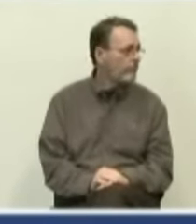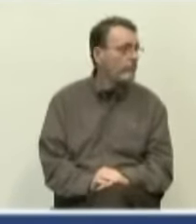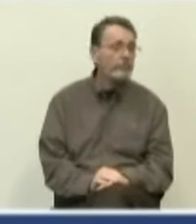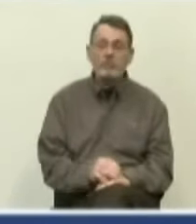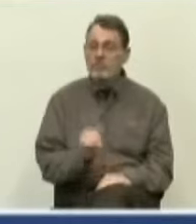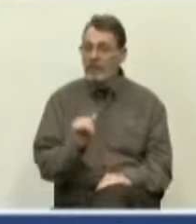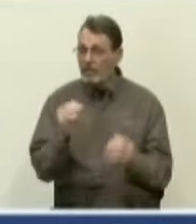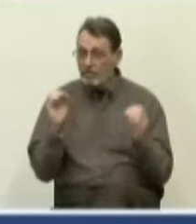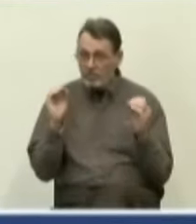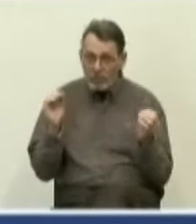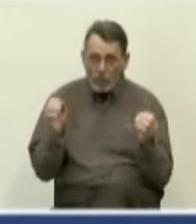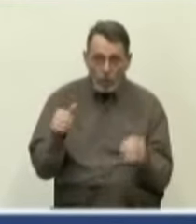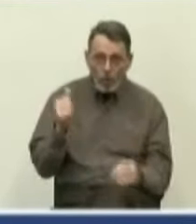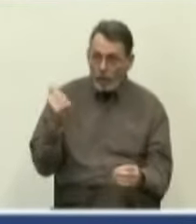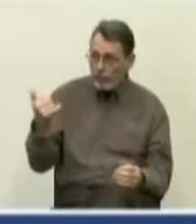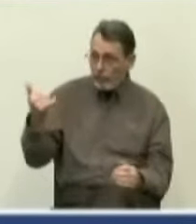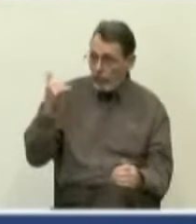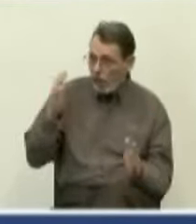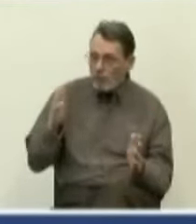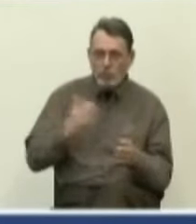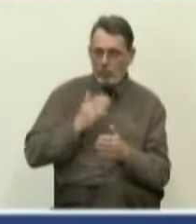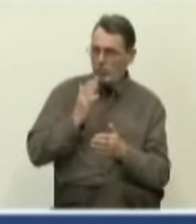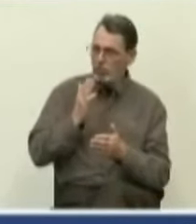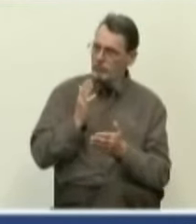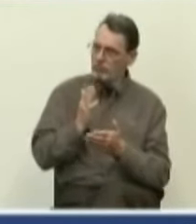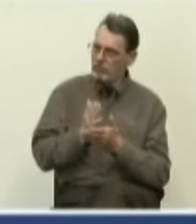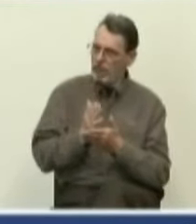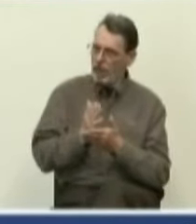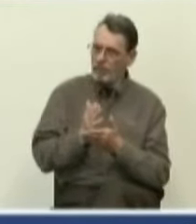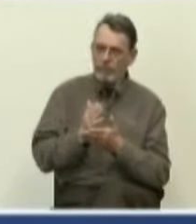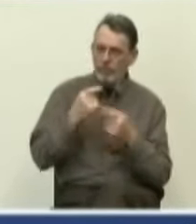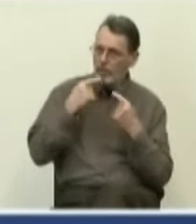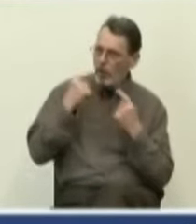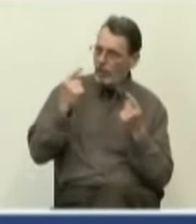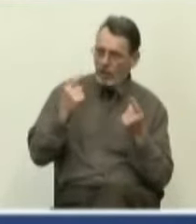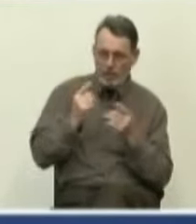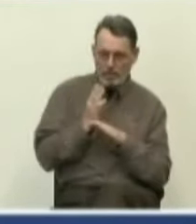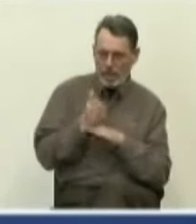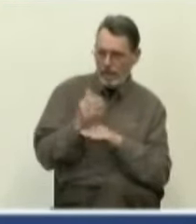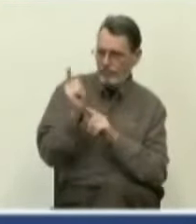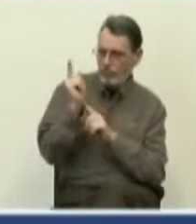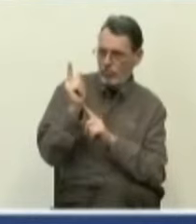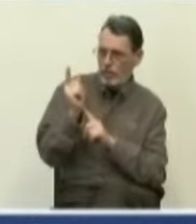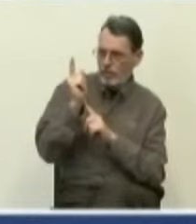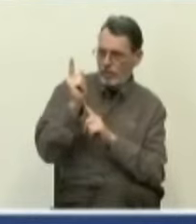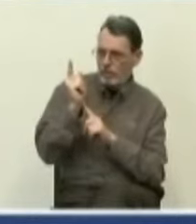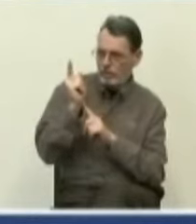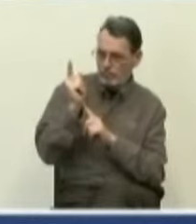We have no additional callers. We will end the broadcast in 1 minute.